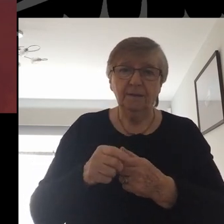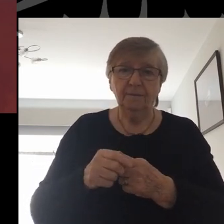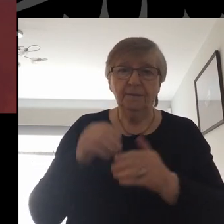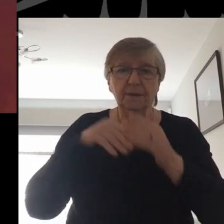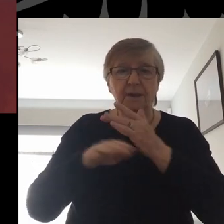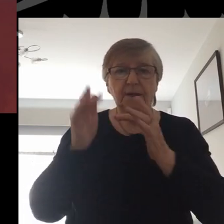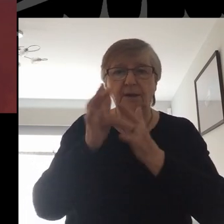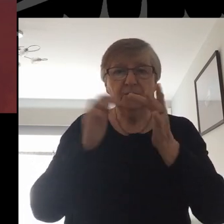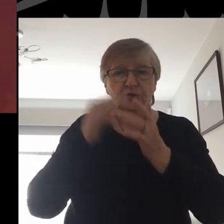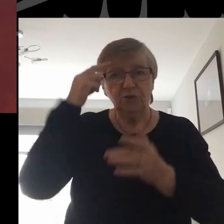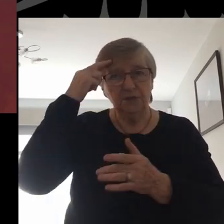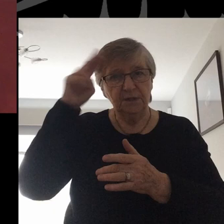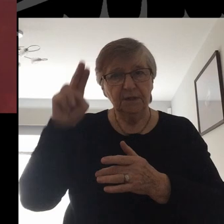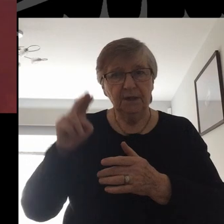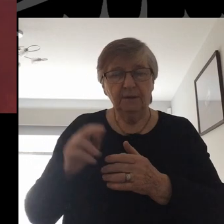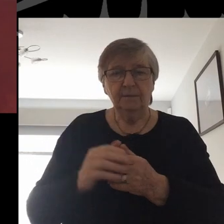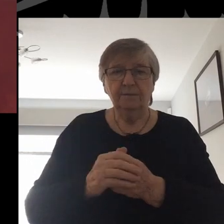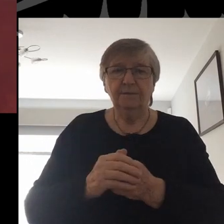In Jesus' name,